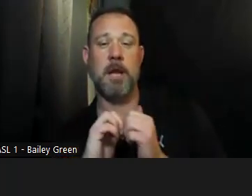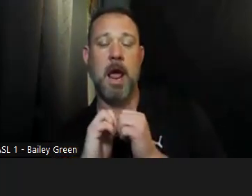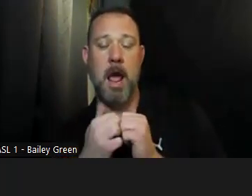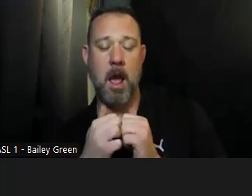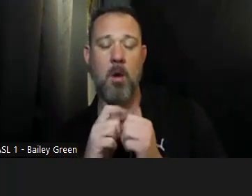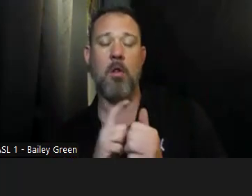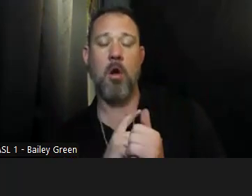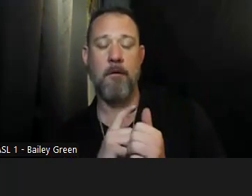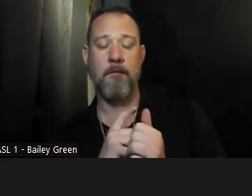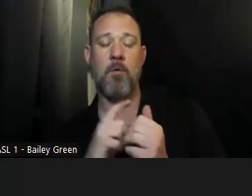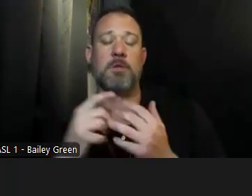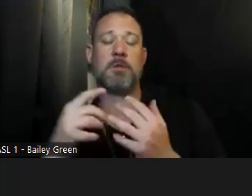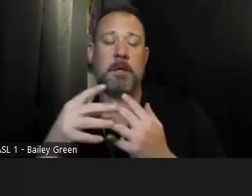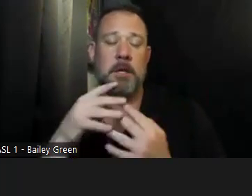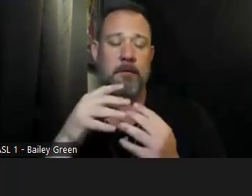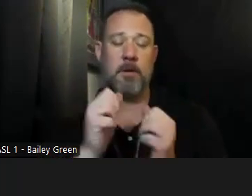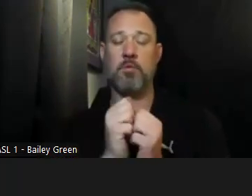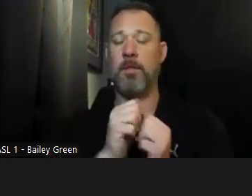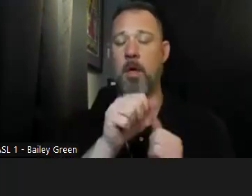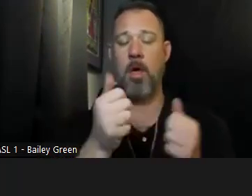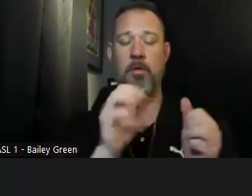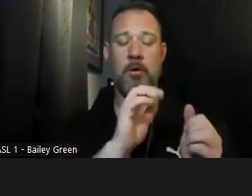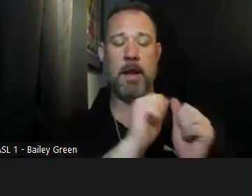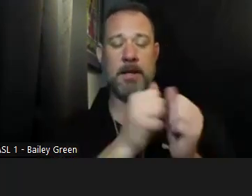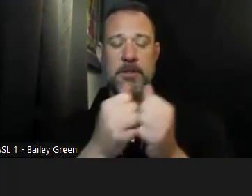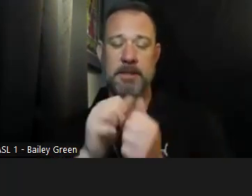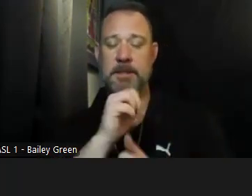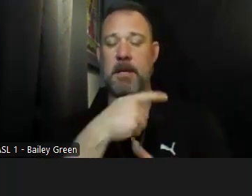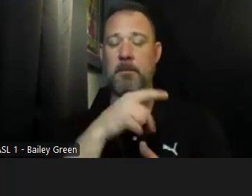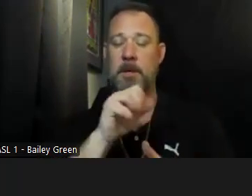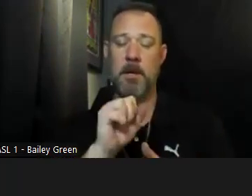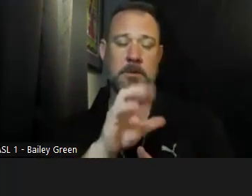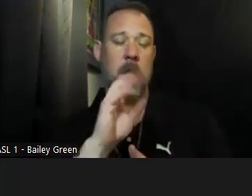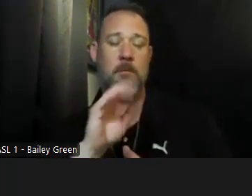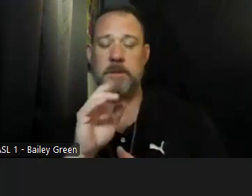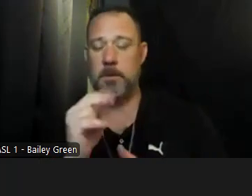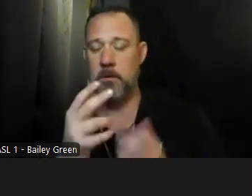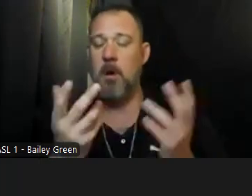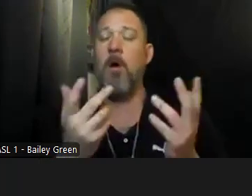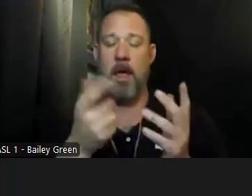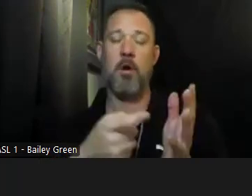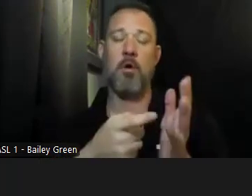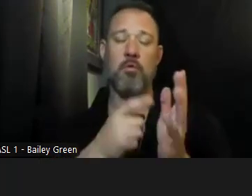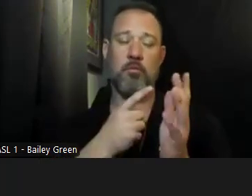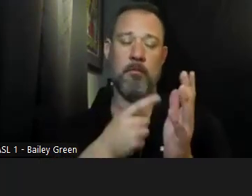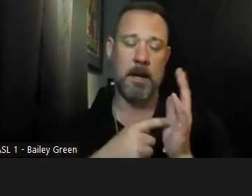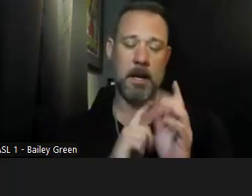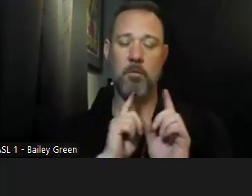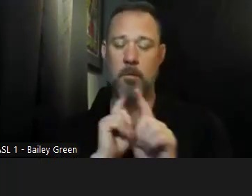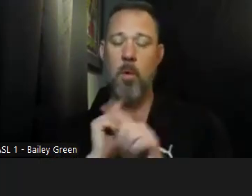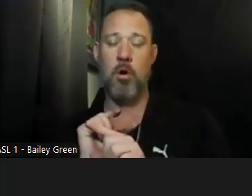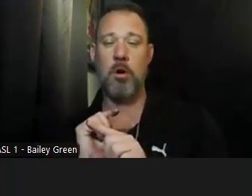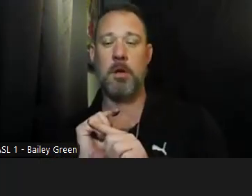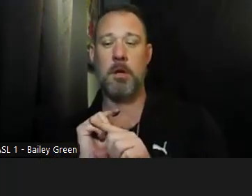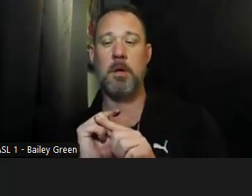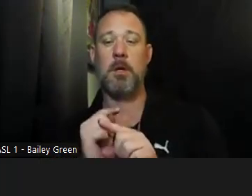enforcement interfaces with the other entities like APS and Ombudsman that are responding to mandated reports, has definitely been one